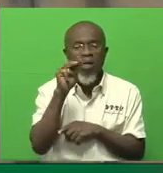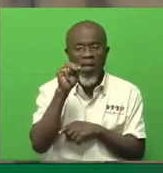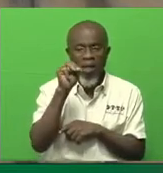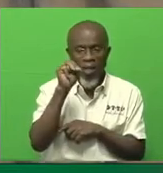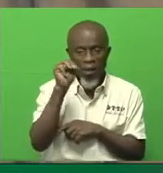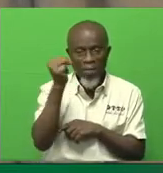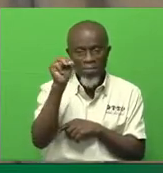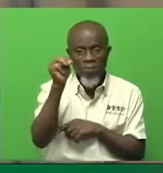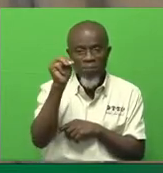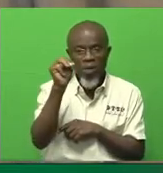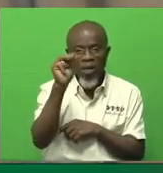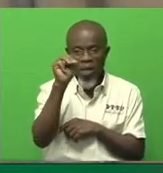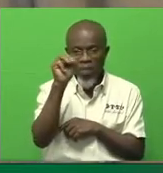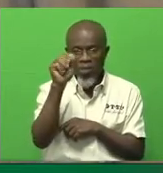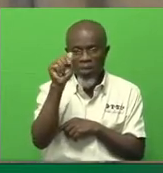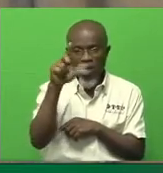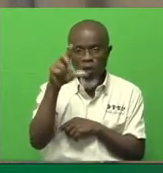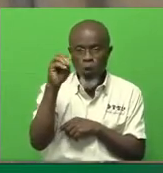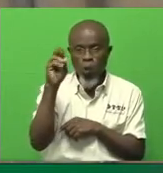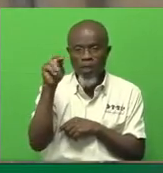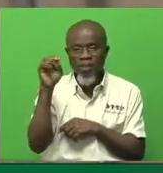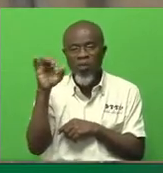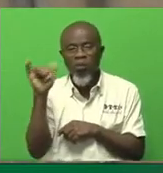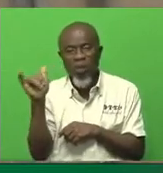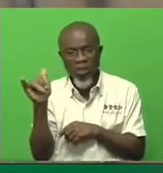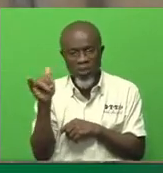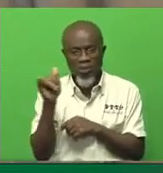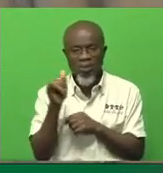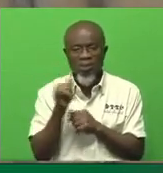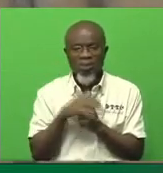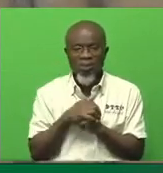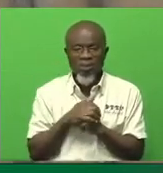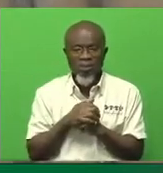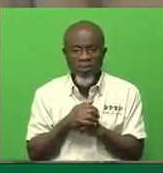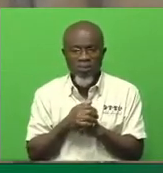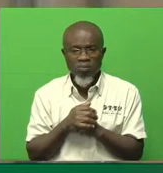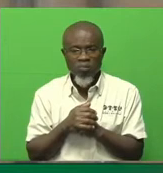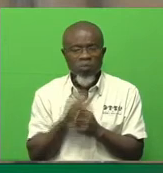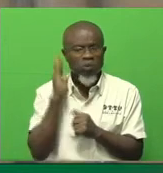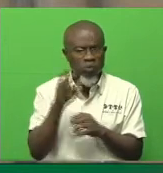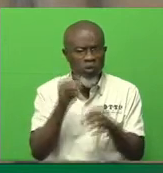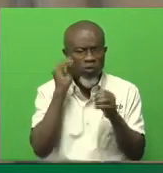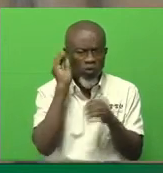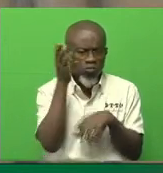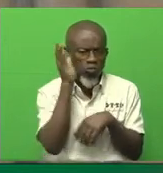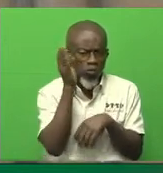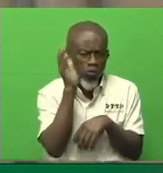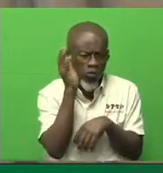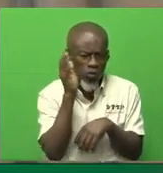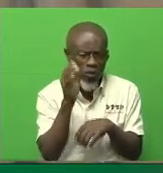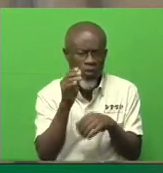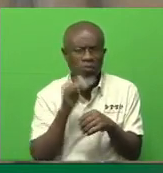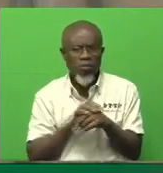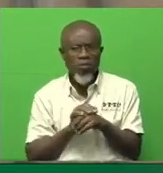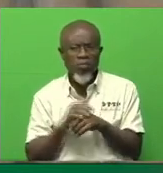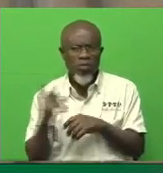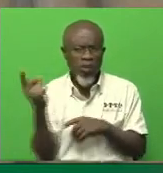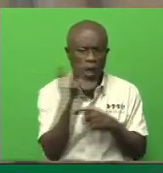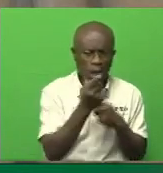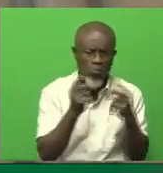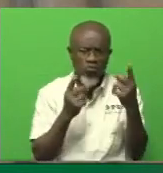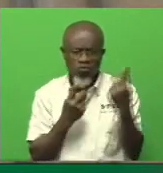patient responsibility we need we will put out the healthiest we will do the testing but get your results